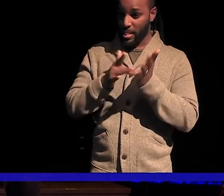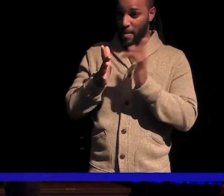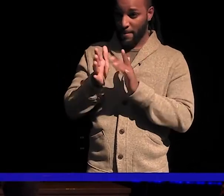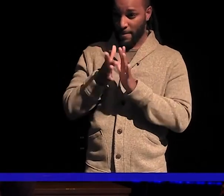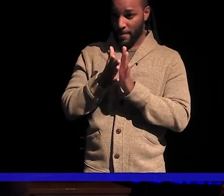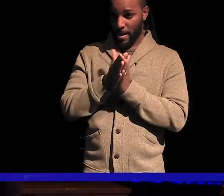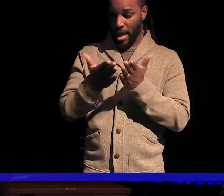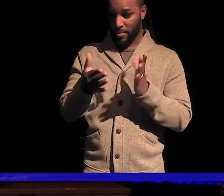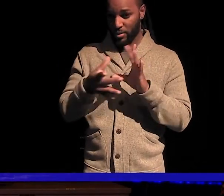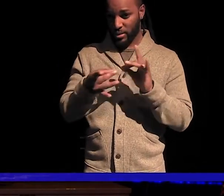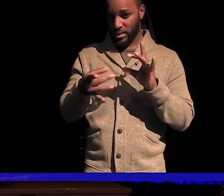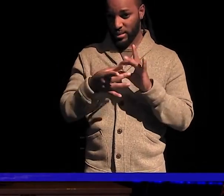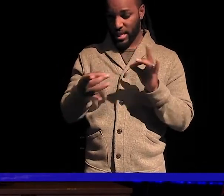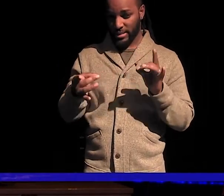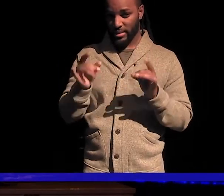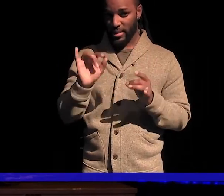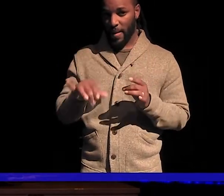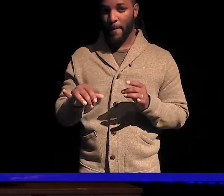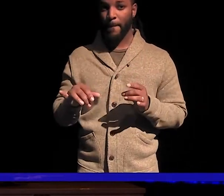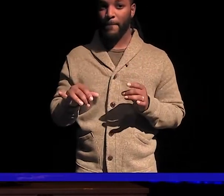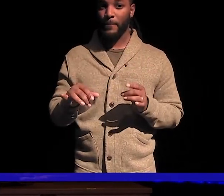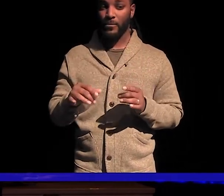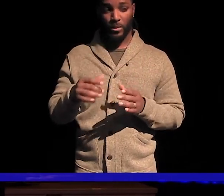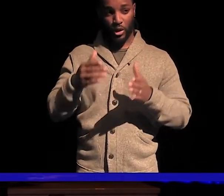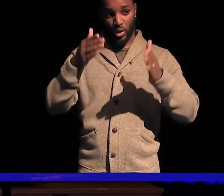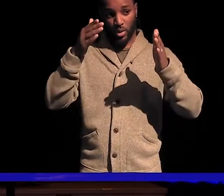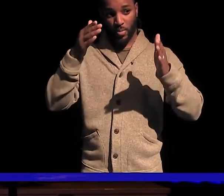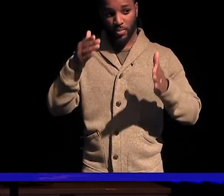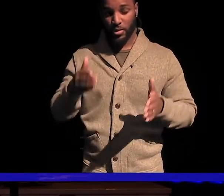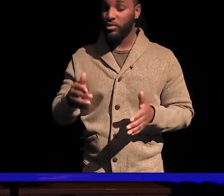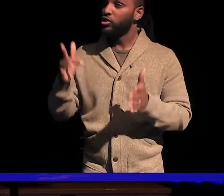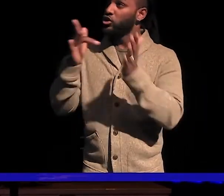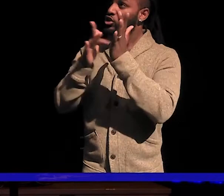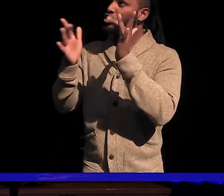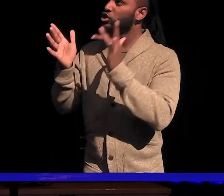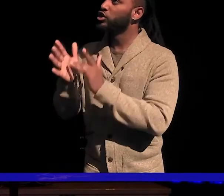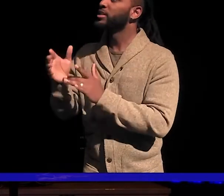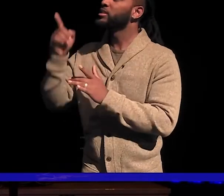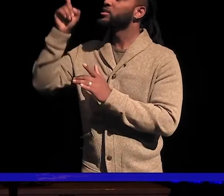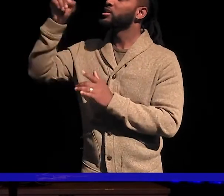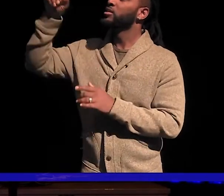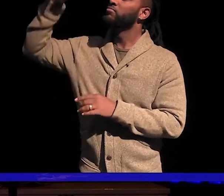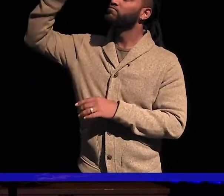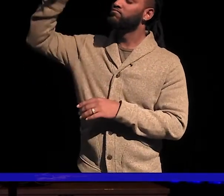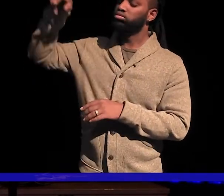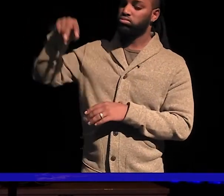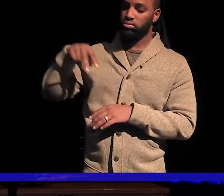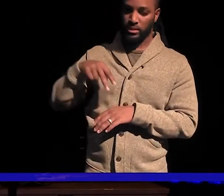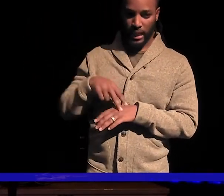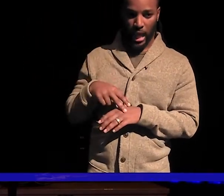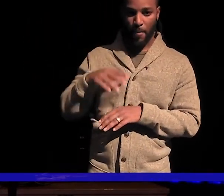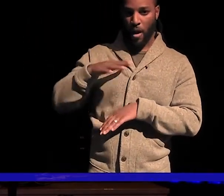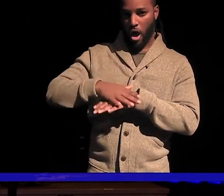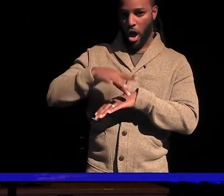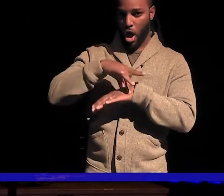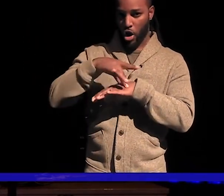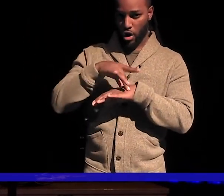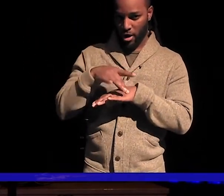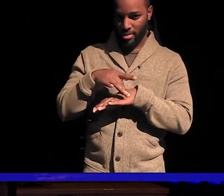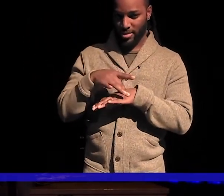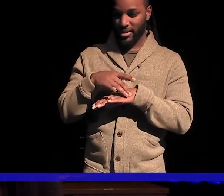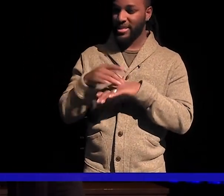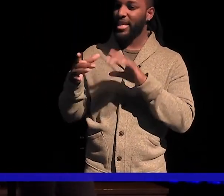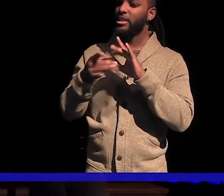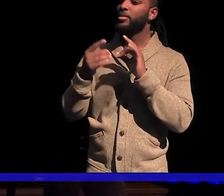as well. It says that he who descended is the same one who ascended. And what it's speaking of is using